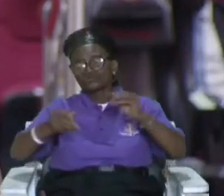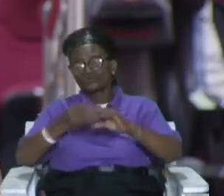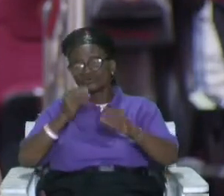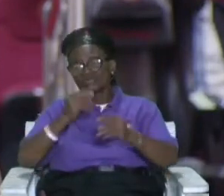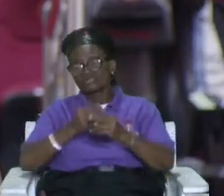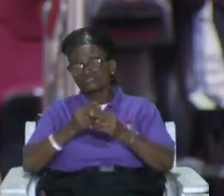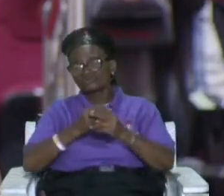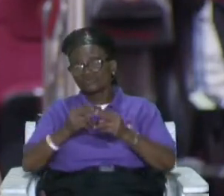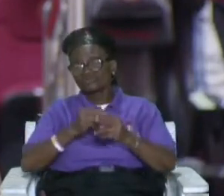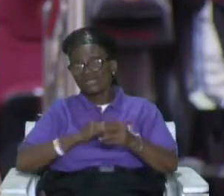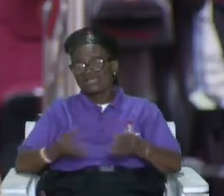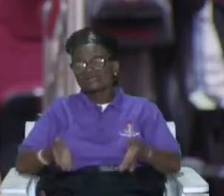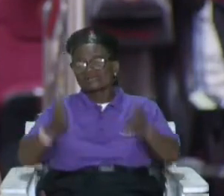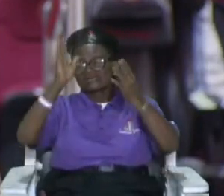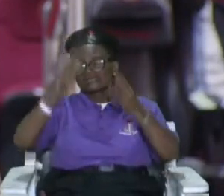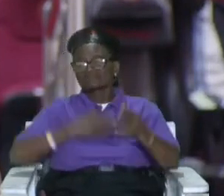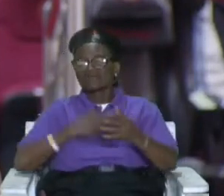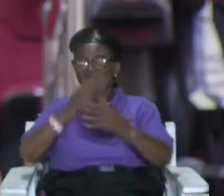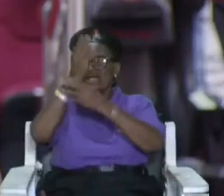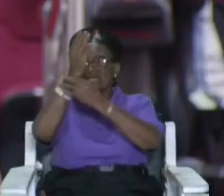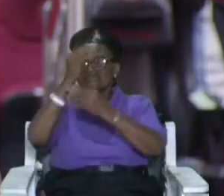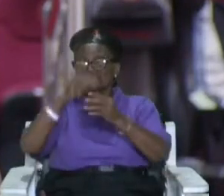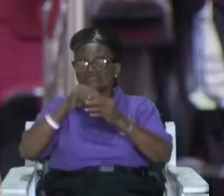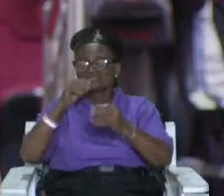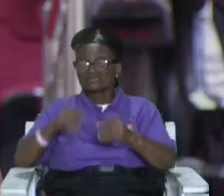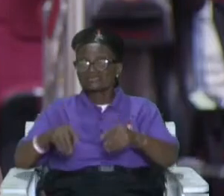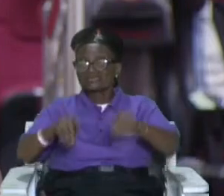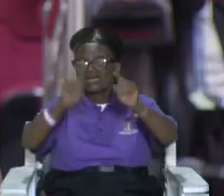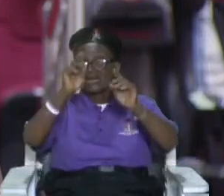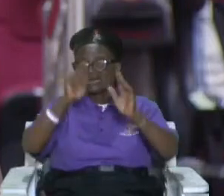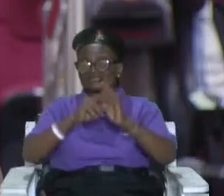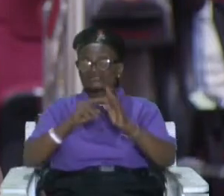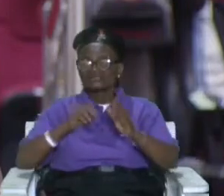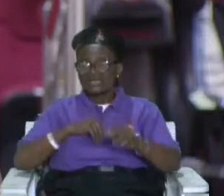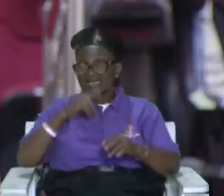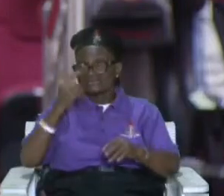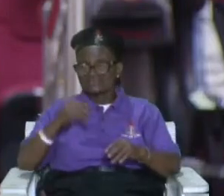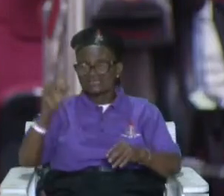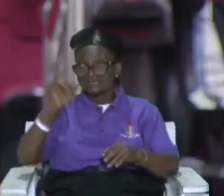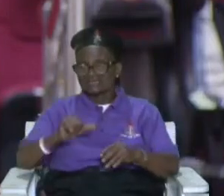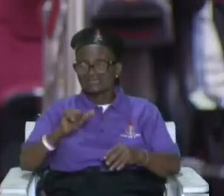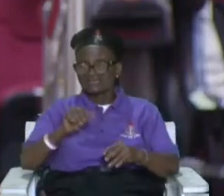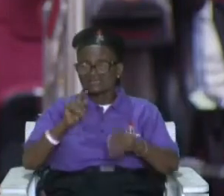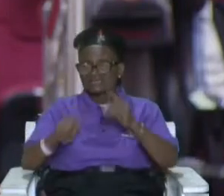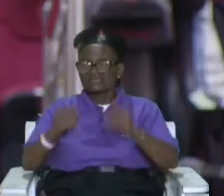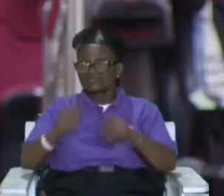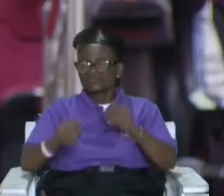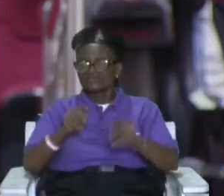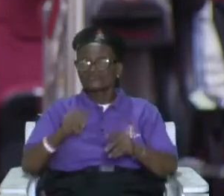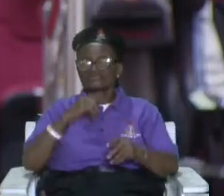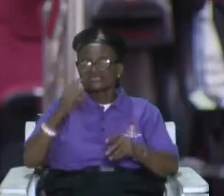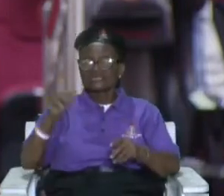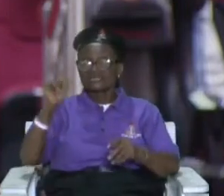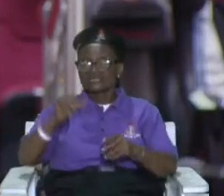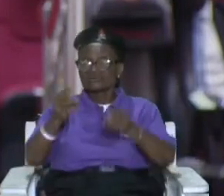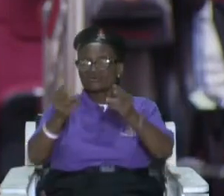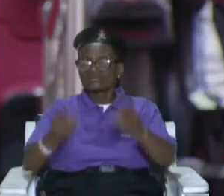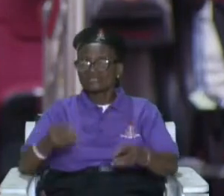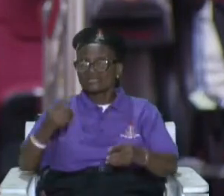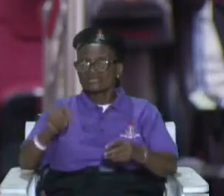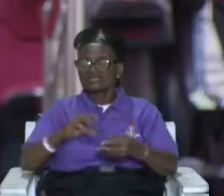my hand in the direction that I said that the people said they wanted the road, and within